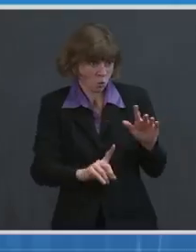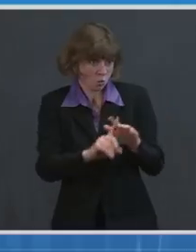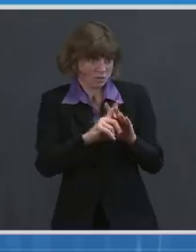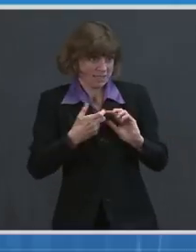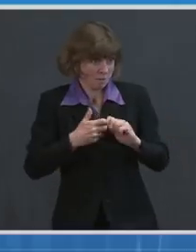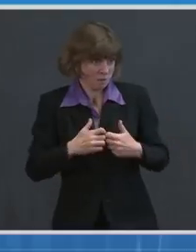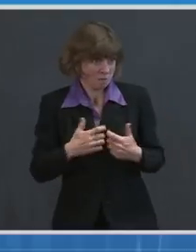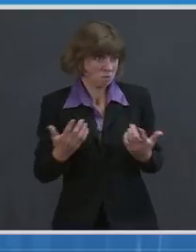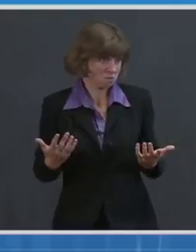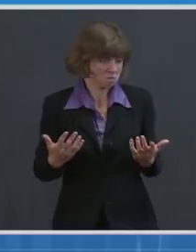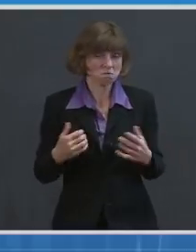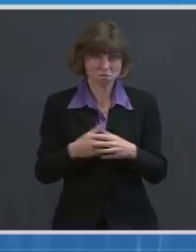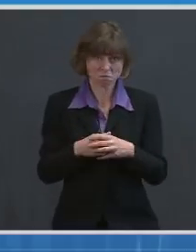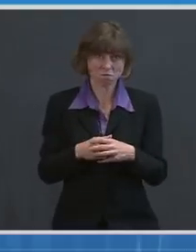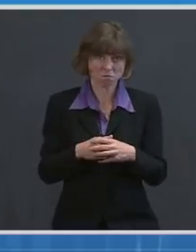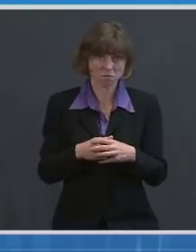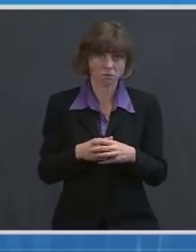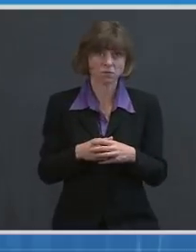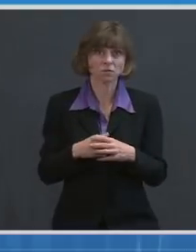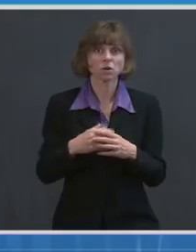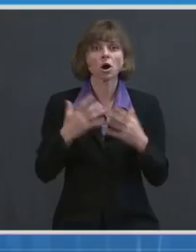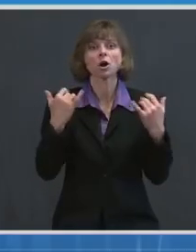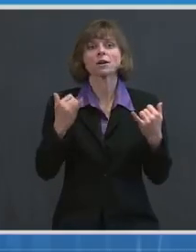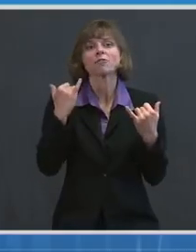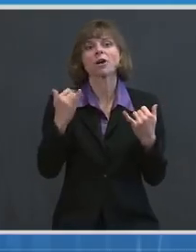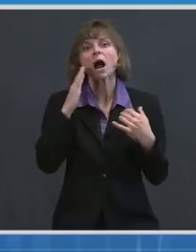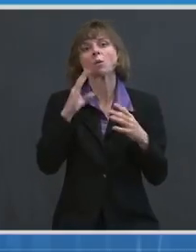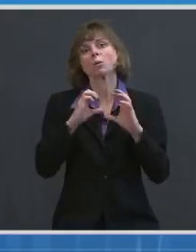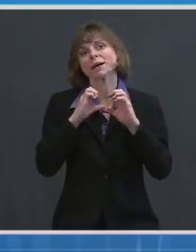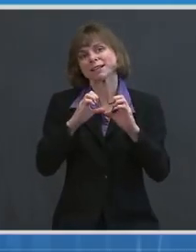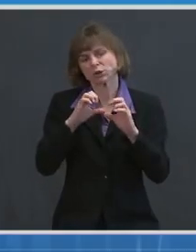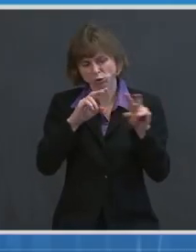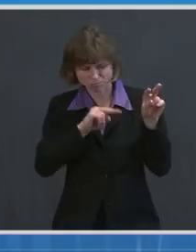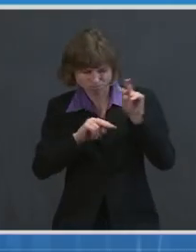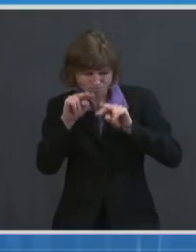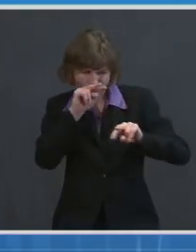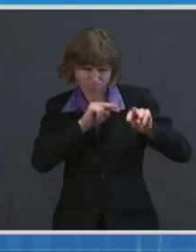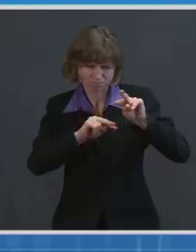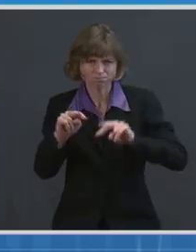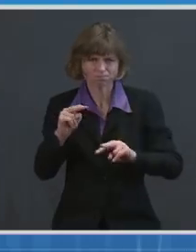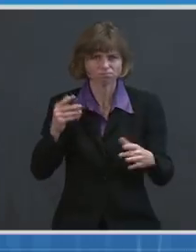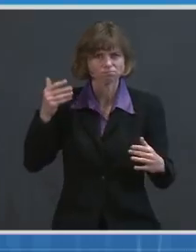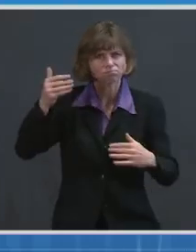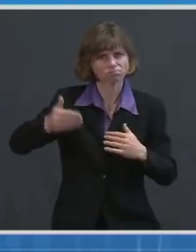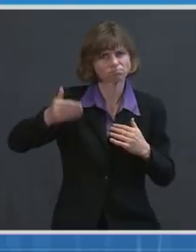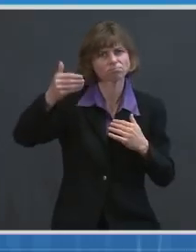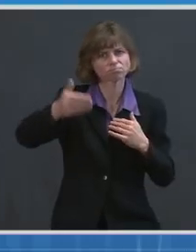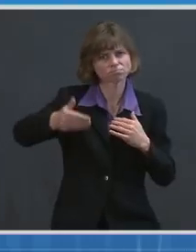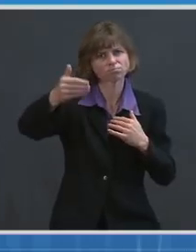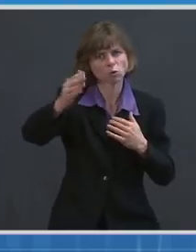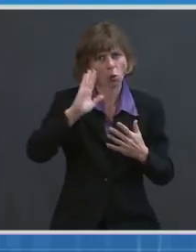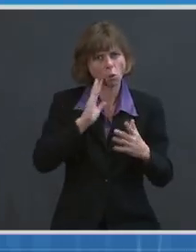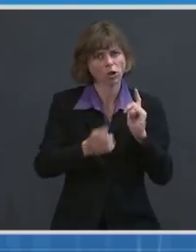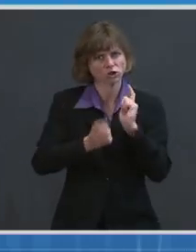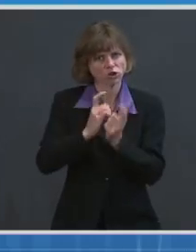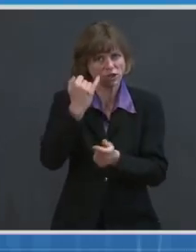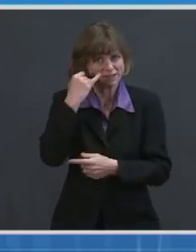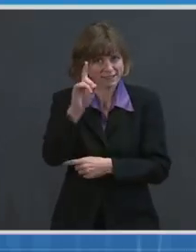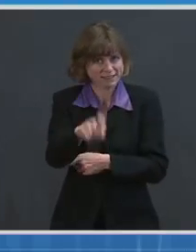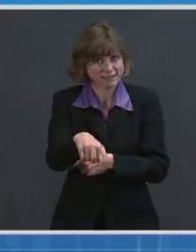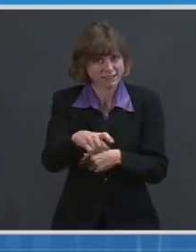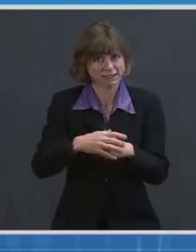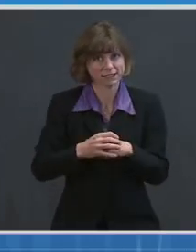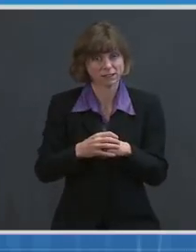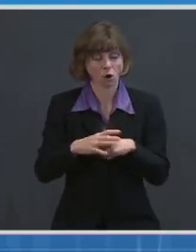we will continue to examine this in the upcoming weeks and update our guidance accordingly. Fully vaccinated people should